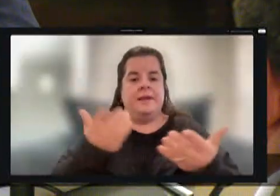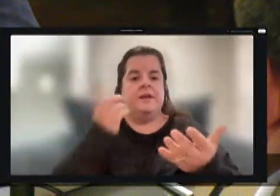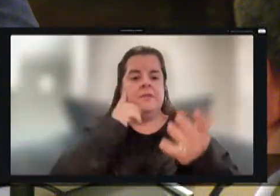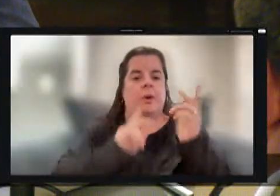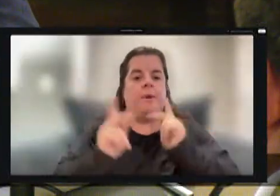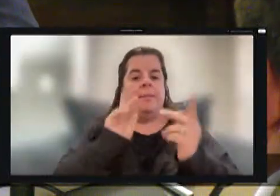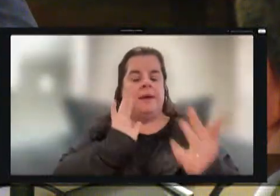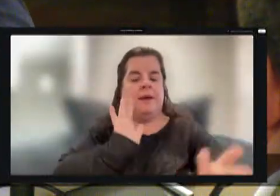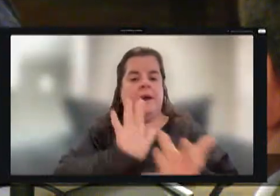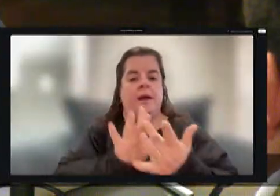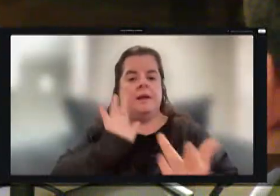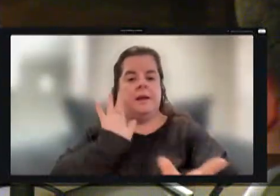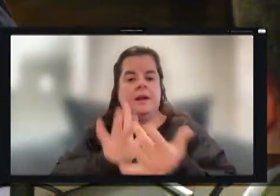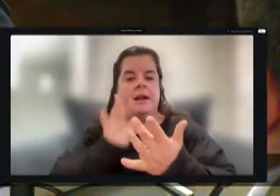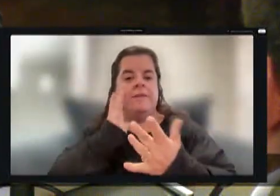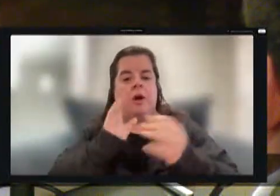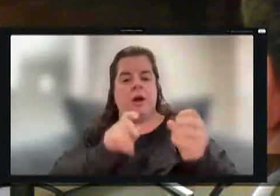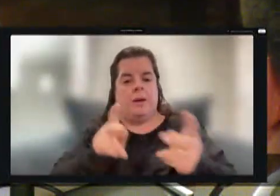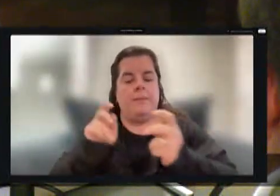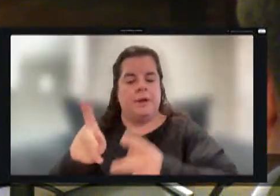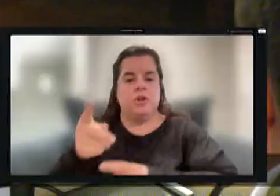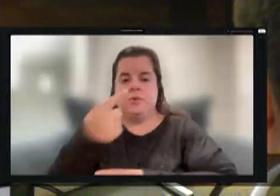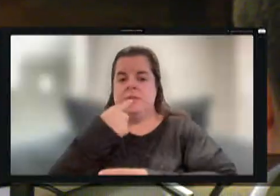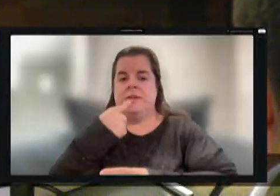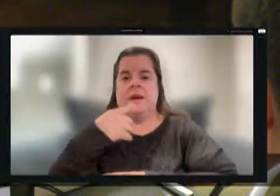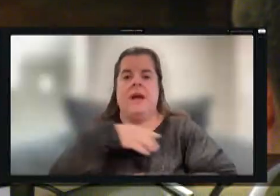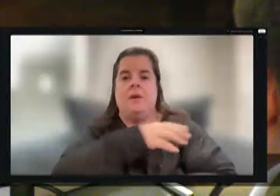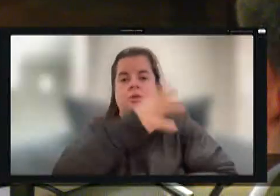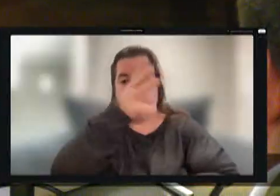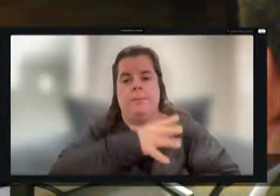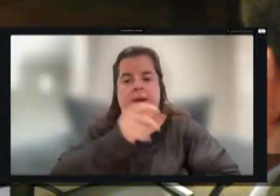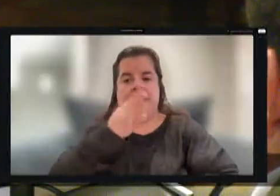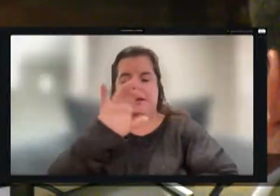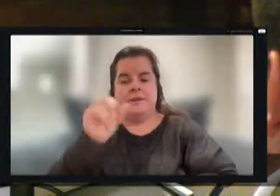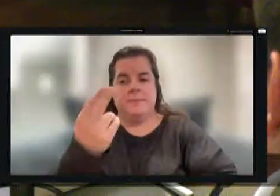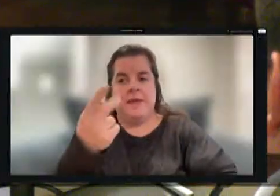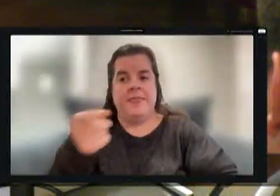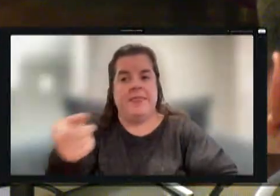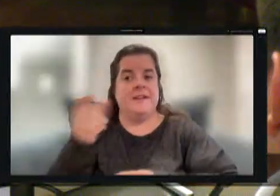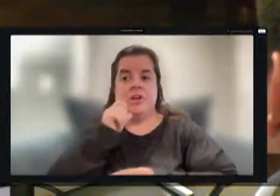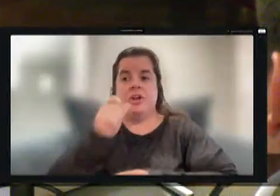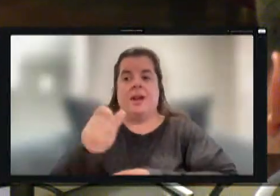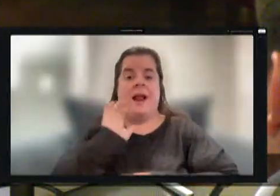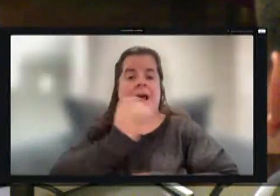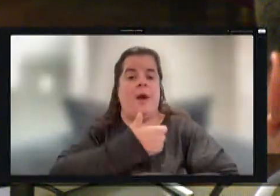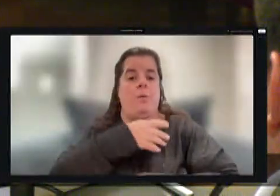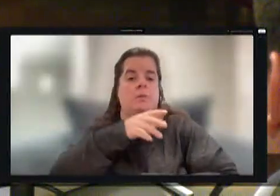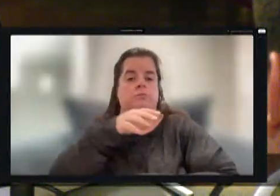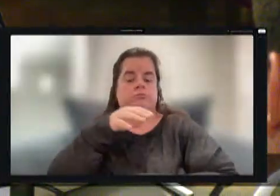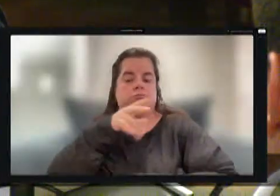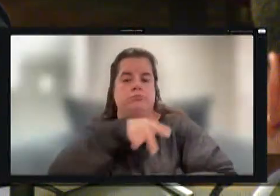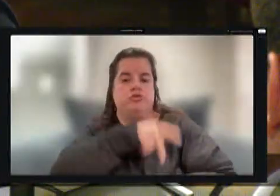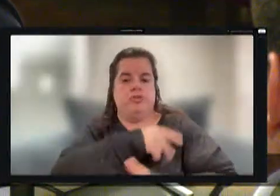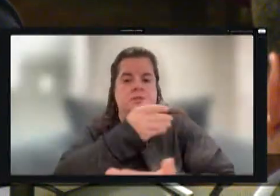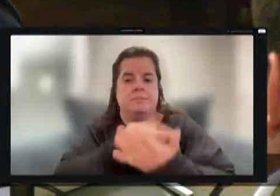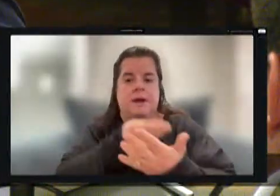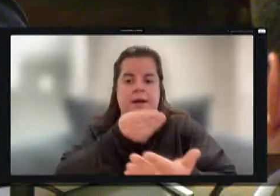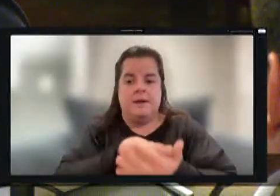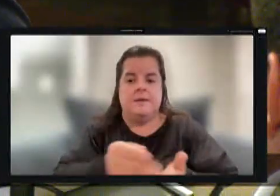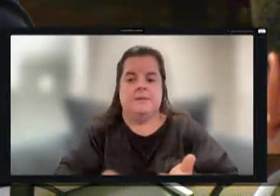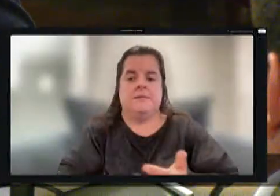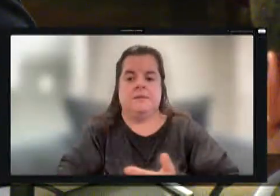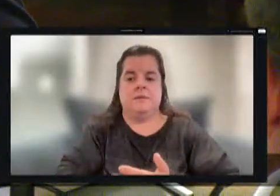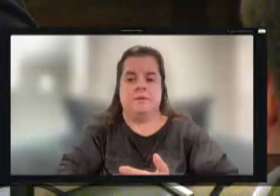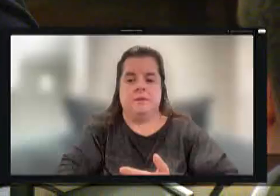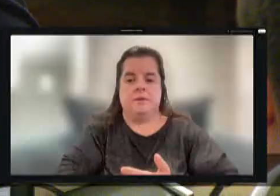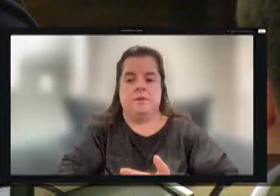as an opportunity because, again, as you said, Councilwoman Kale Smith, I'll highlight that. These are not our personal dollars. These are public dollars. And so we have an